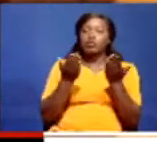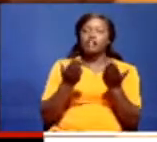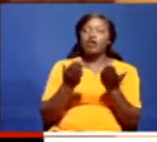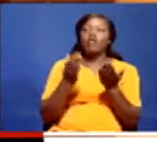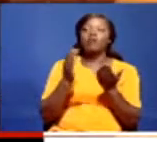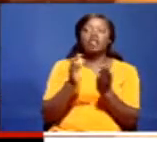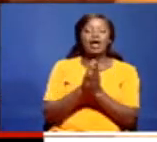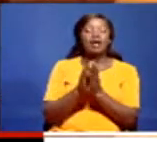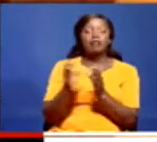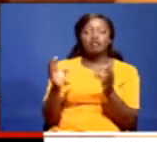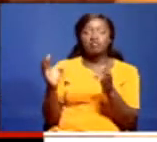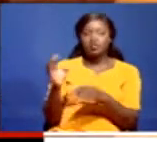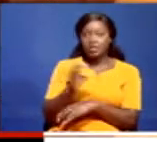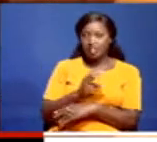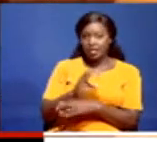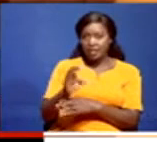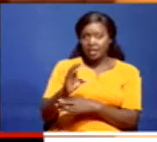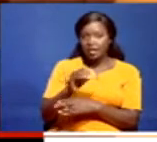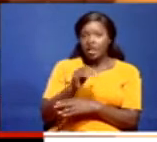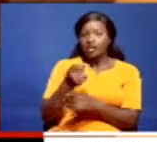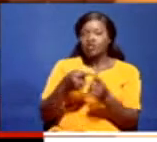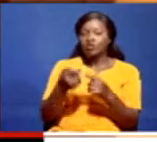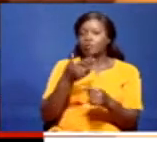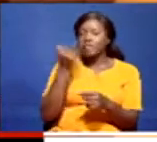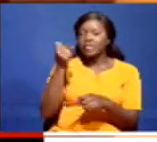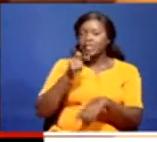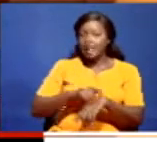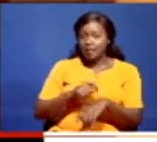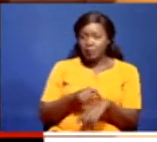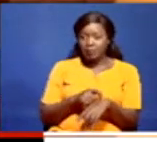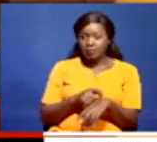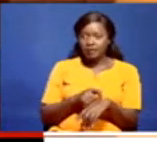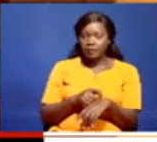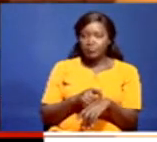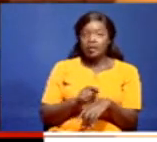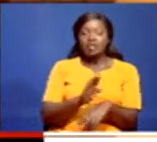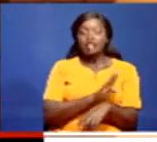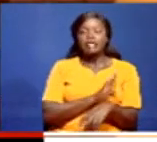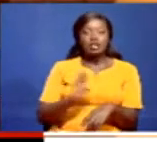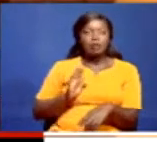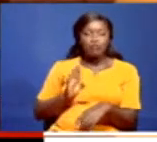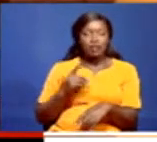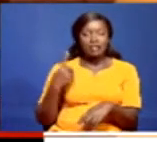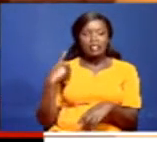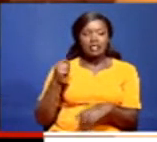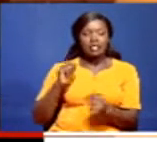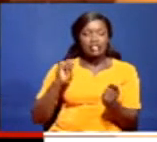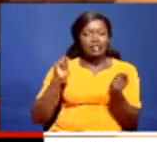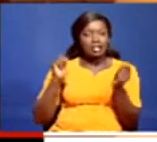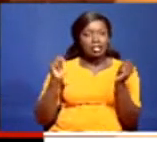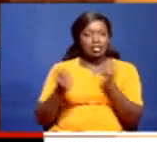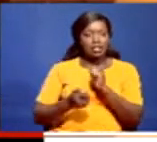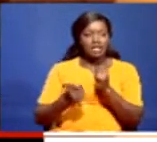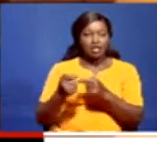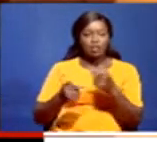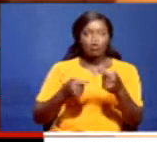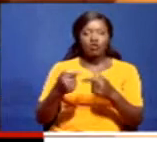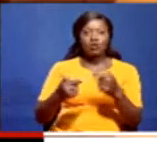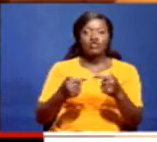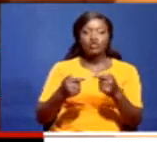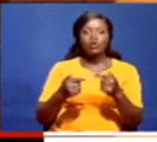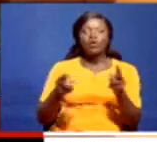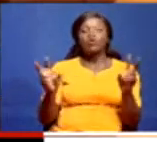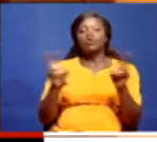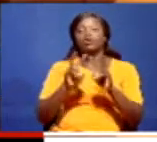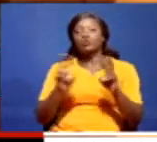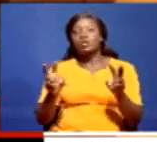This could not have come at a better time. The board has recently revamped and continues to oversee the